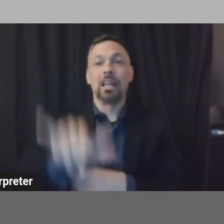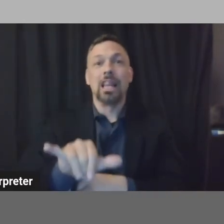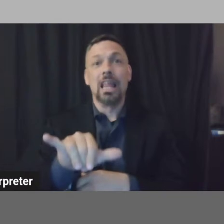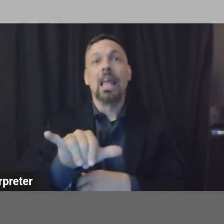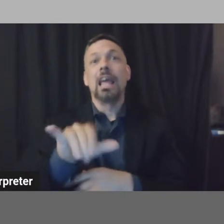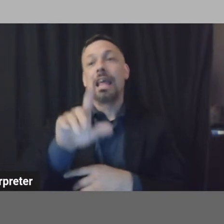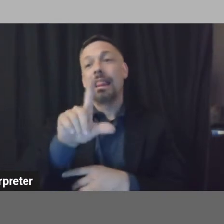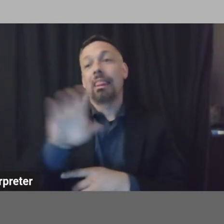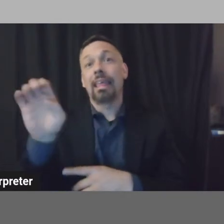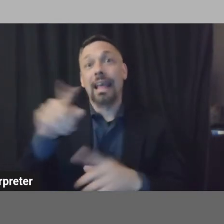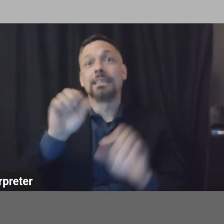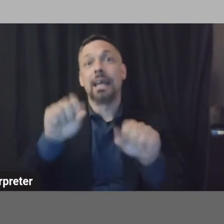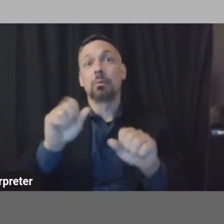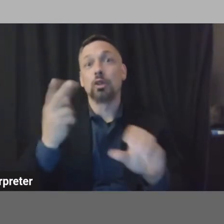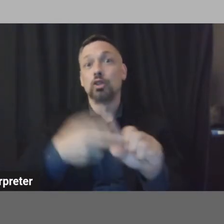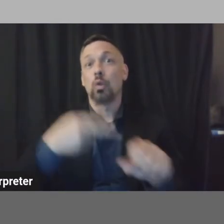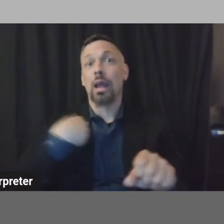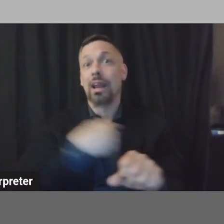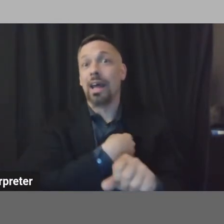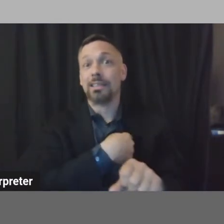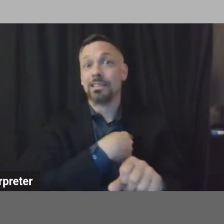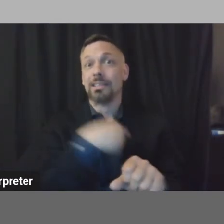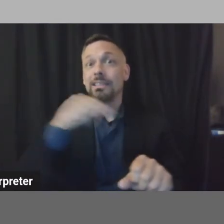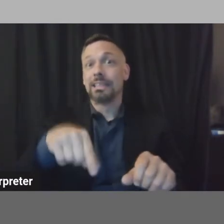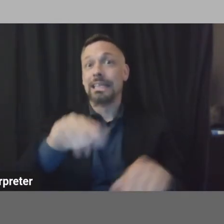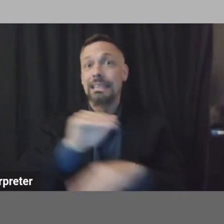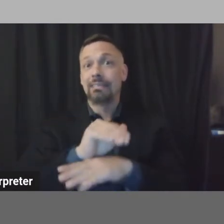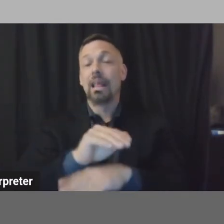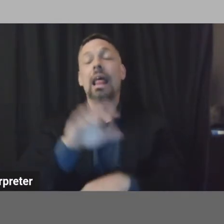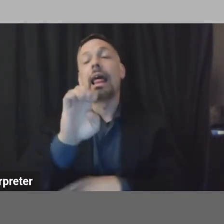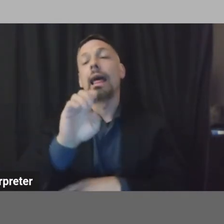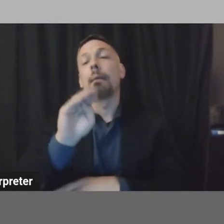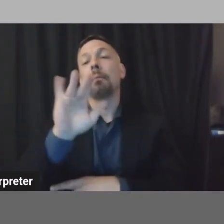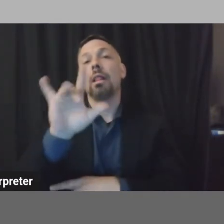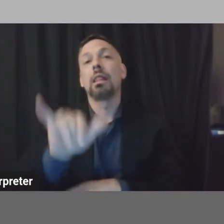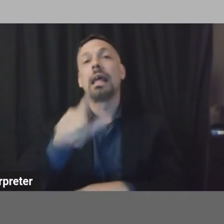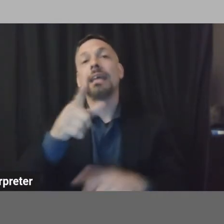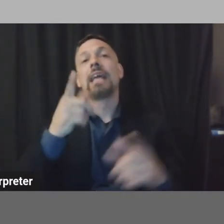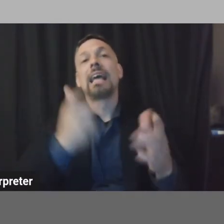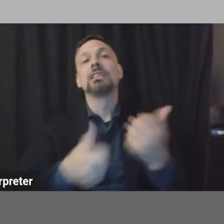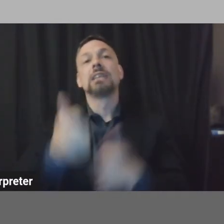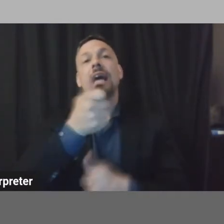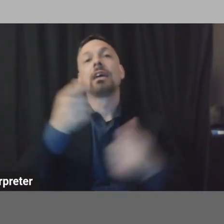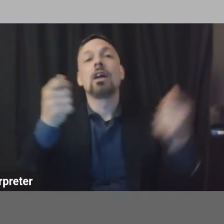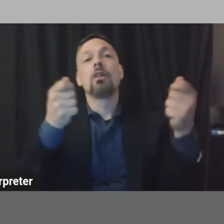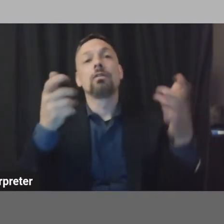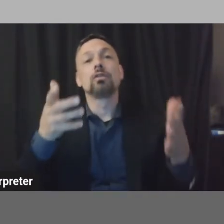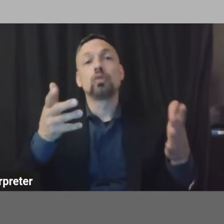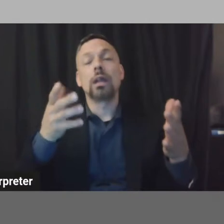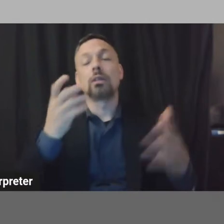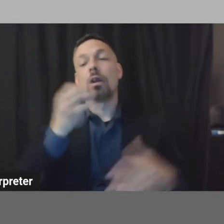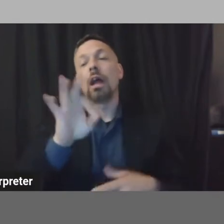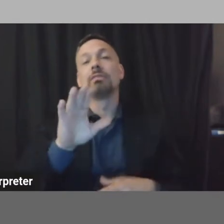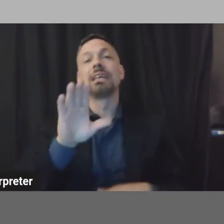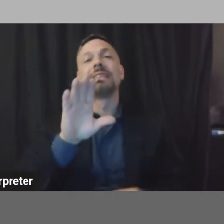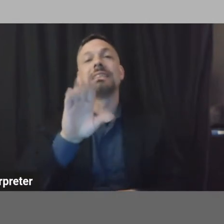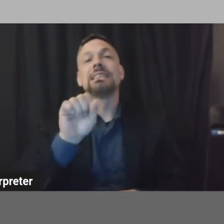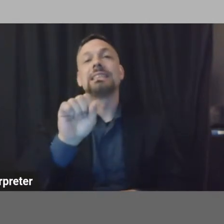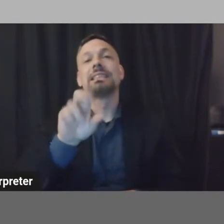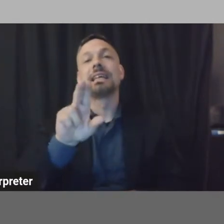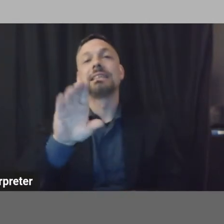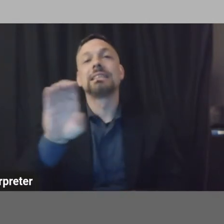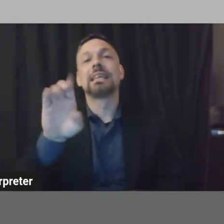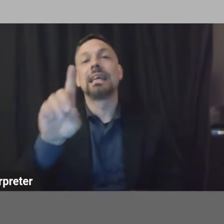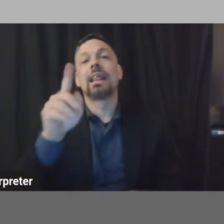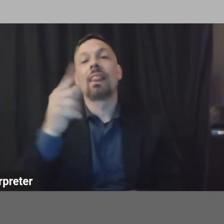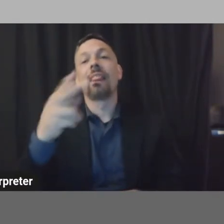to join us this evening. Emily is the executive director of Seed the Vote, and she also serves as a strategic